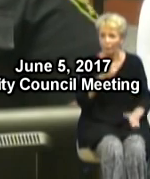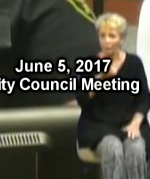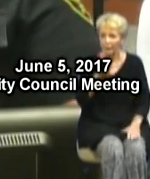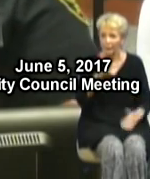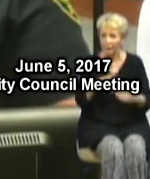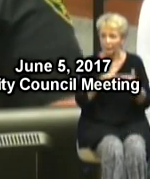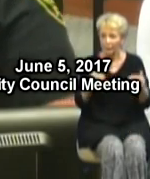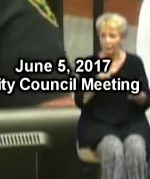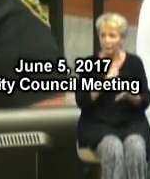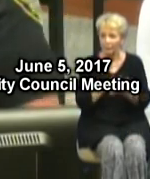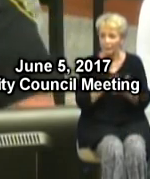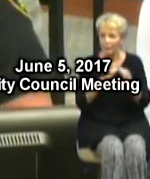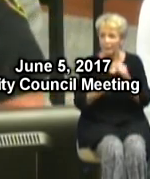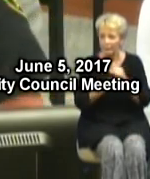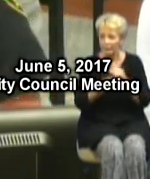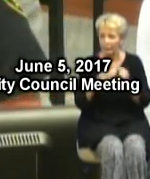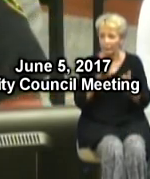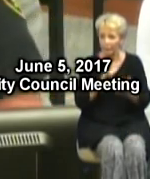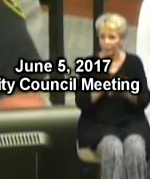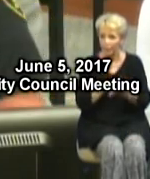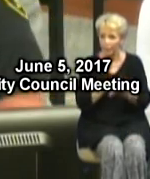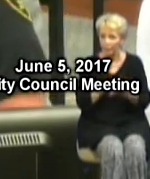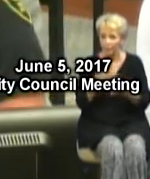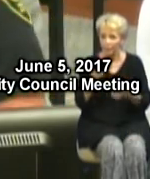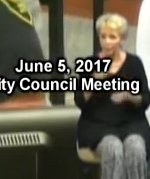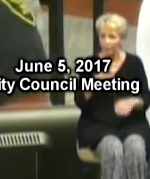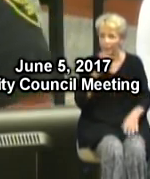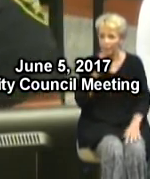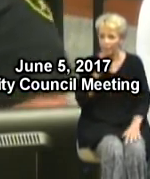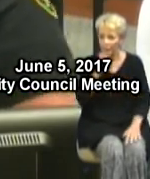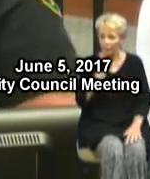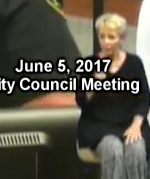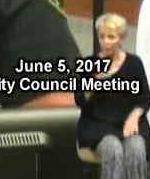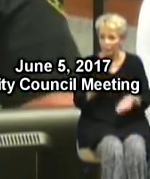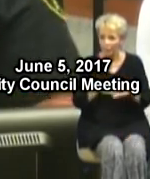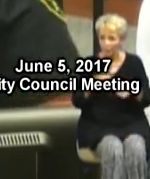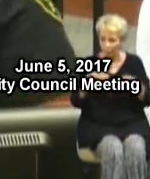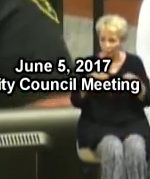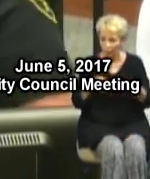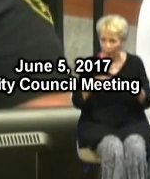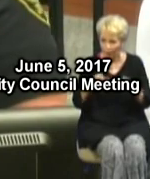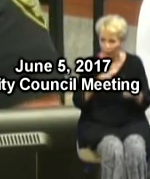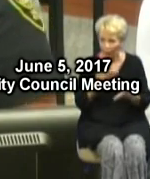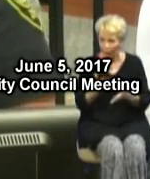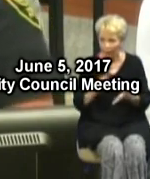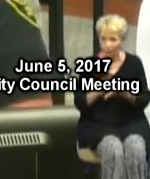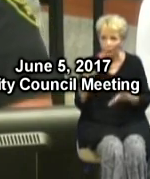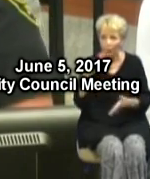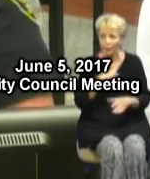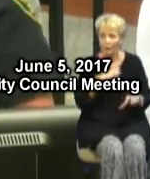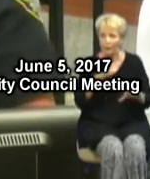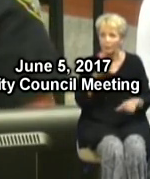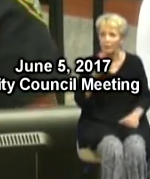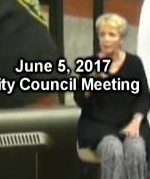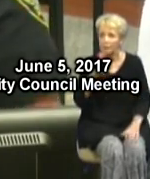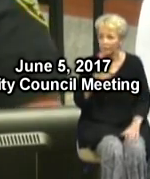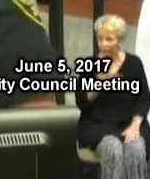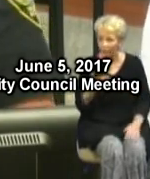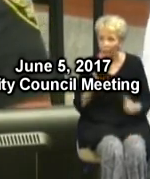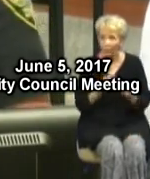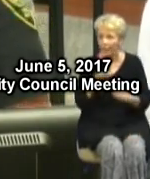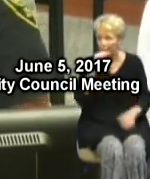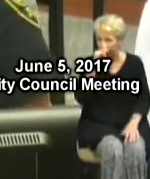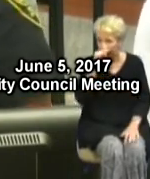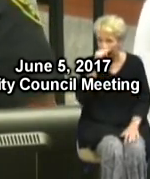$72,498 and 36 guns as well. When we wasn't on the street doing things, we did a lot of civil things with